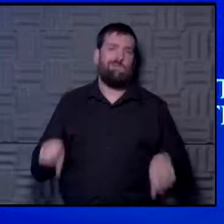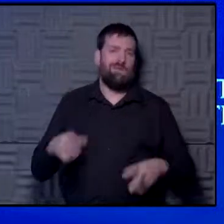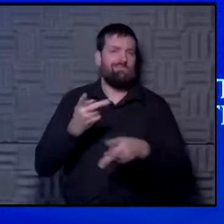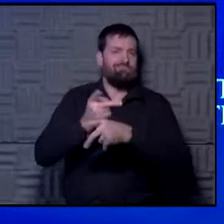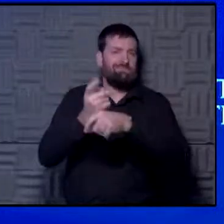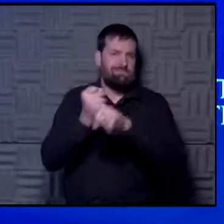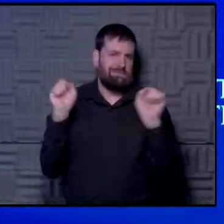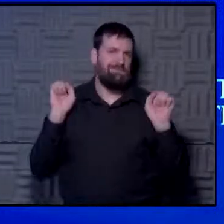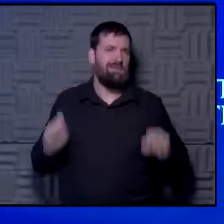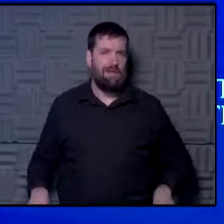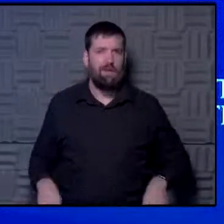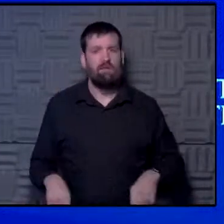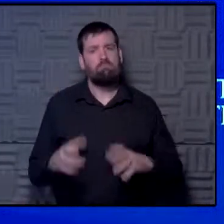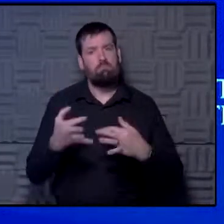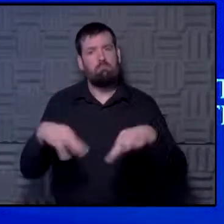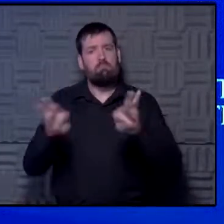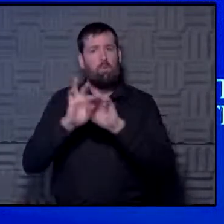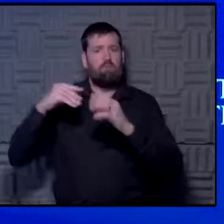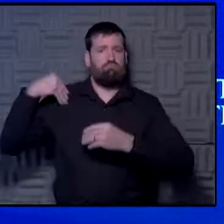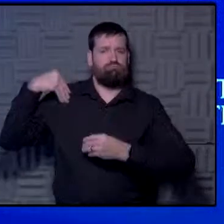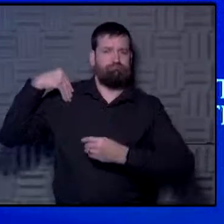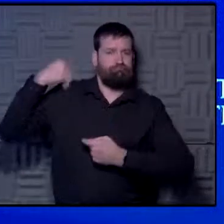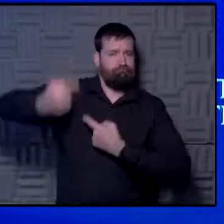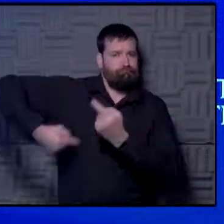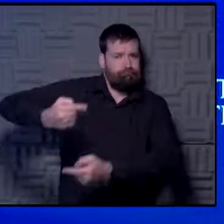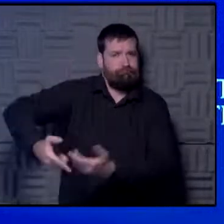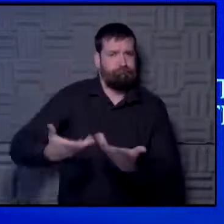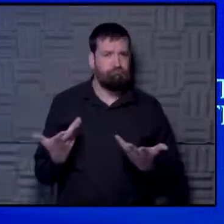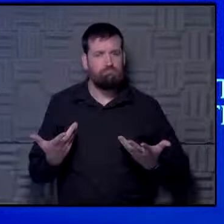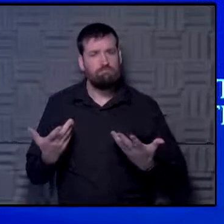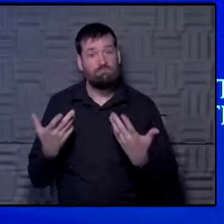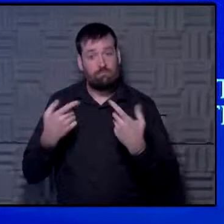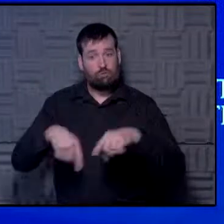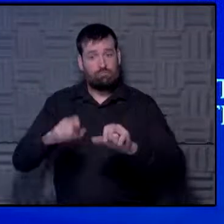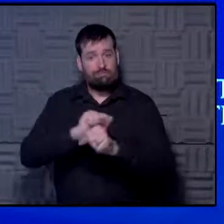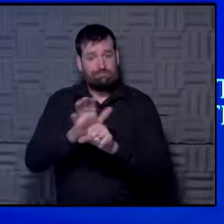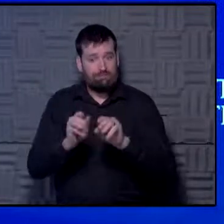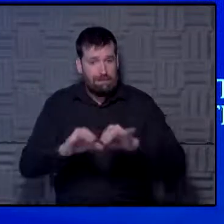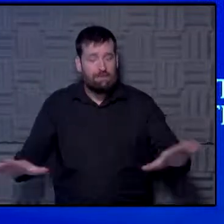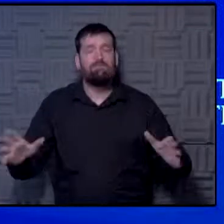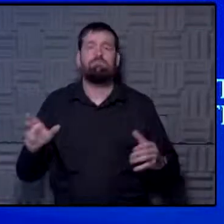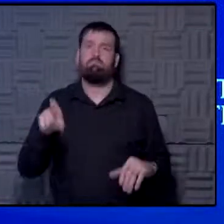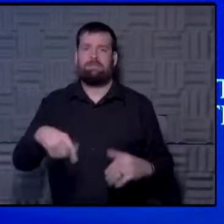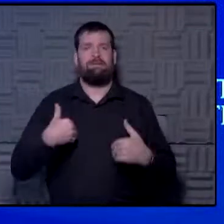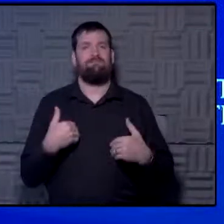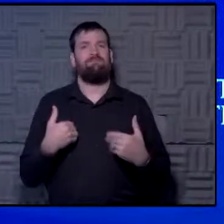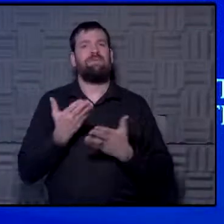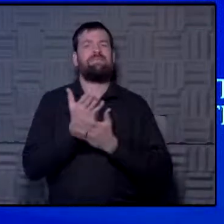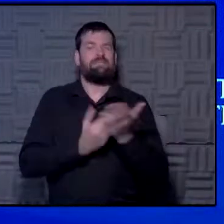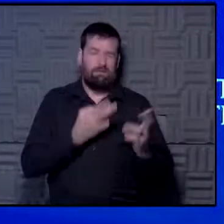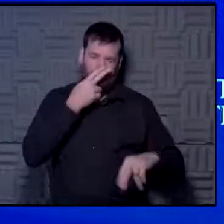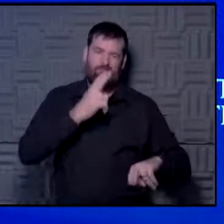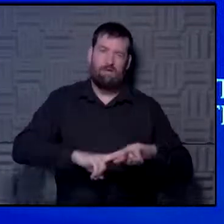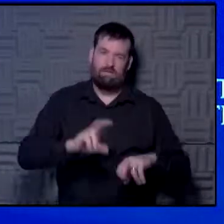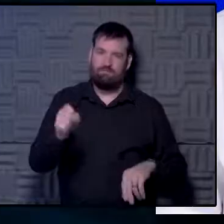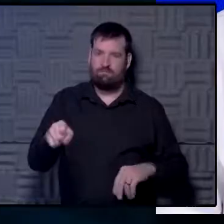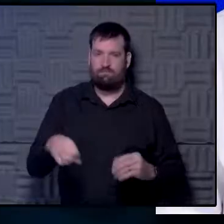that that's an important tradition. And even during the midst of a pandemic, sometimes you got to have a little bit of fun out there.